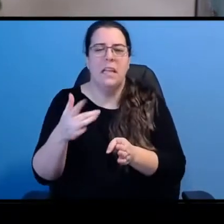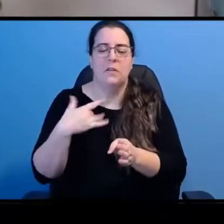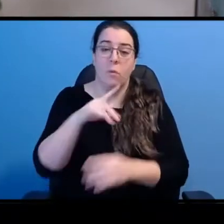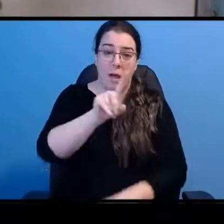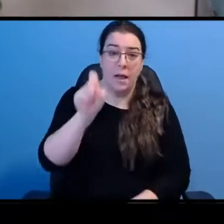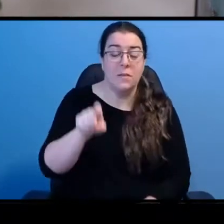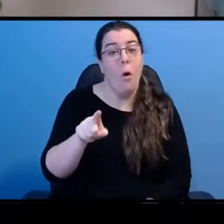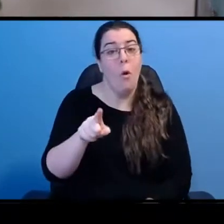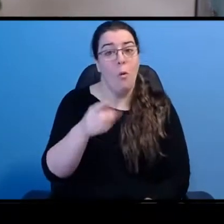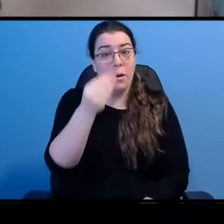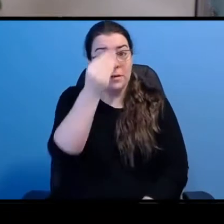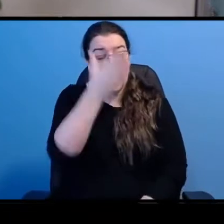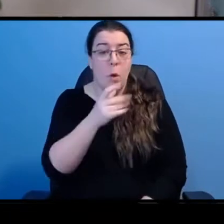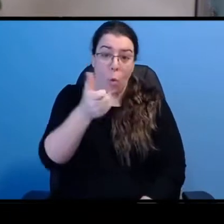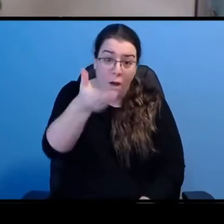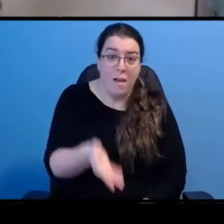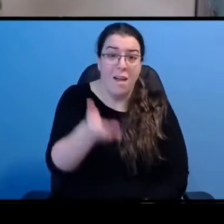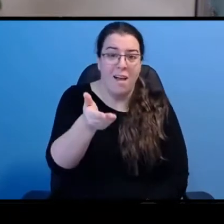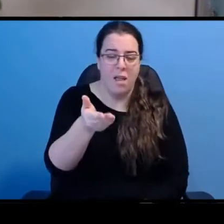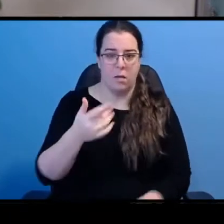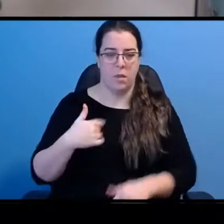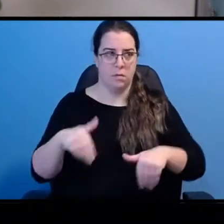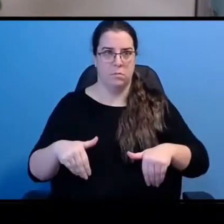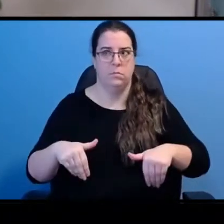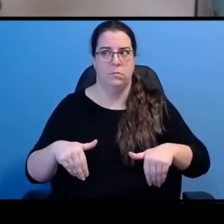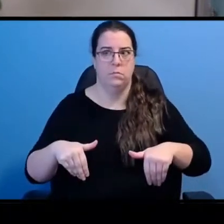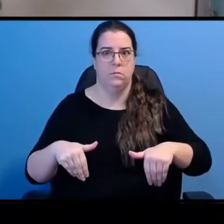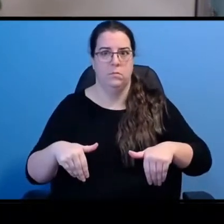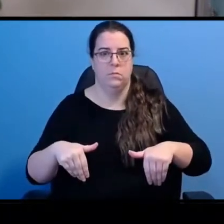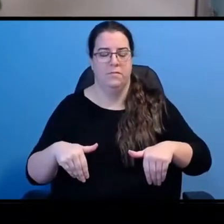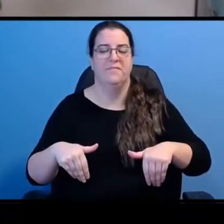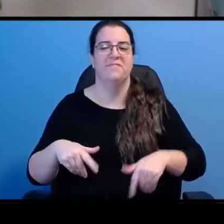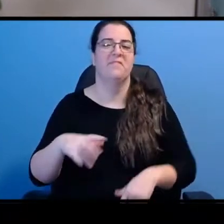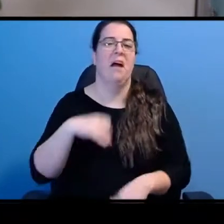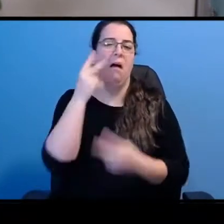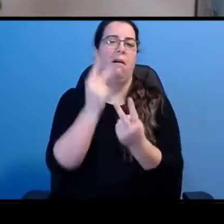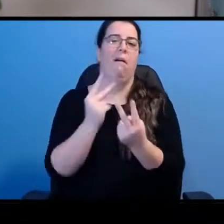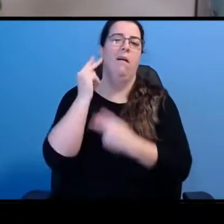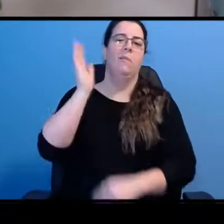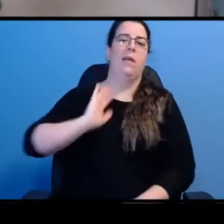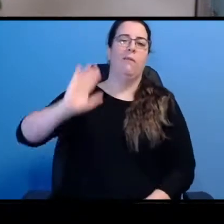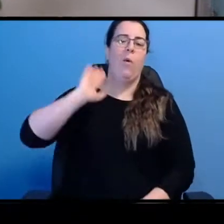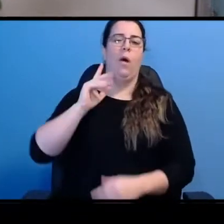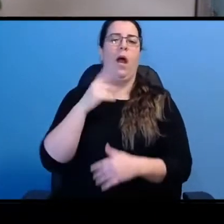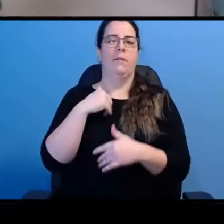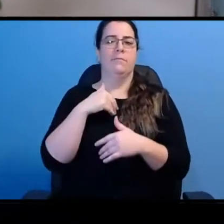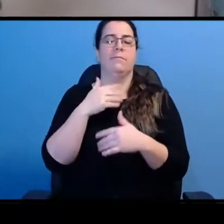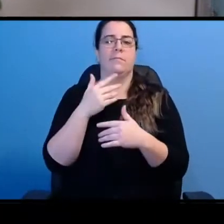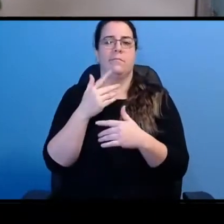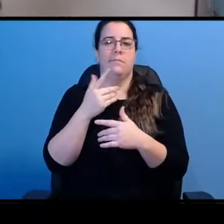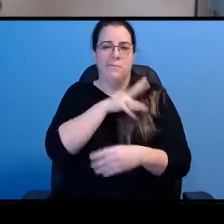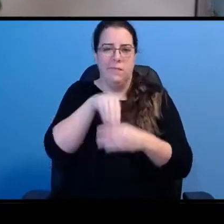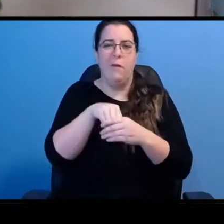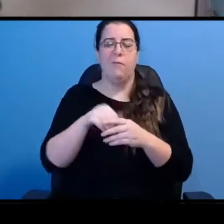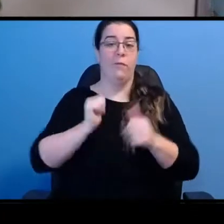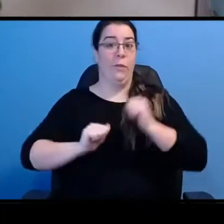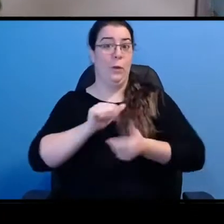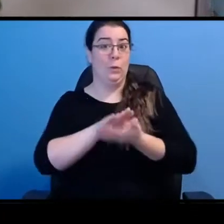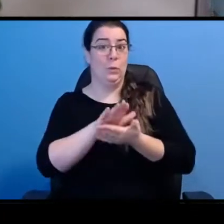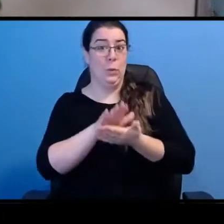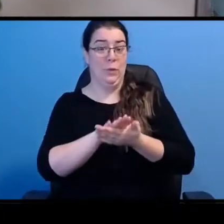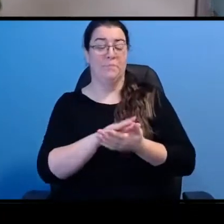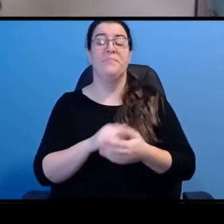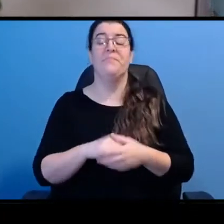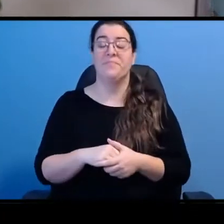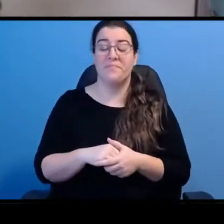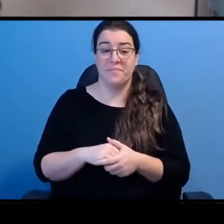When I was in theater school, we did this exercise where we had to introduce ourselves with confidence. And